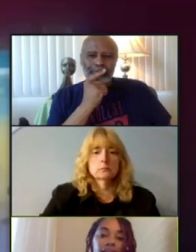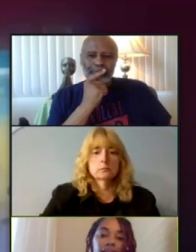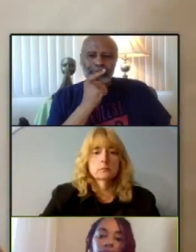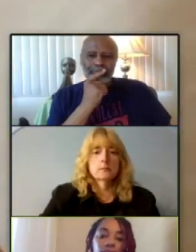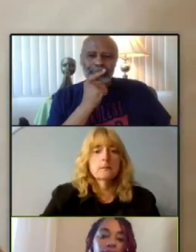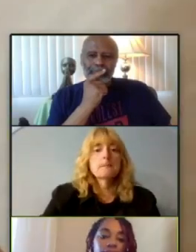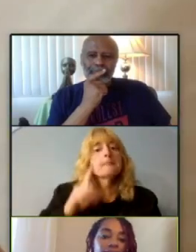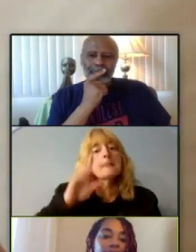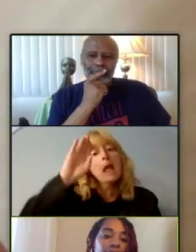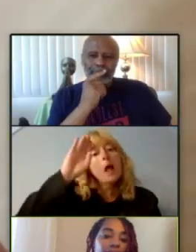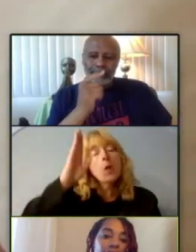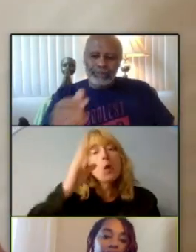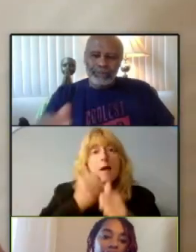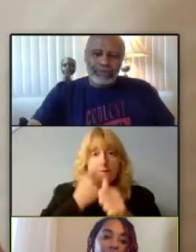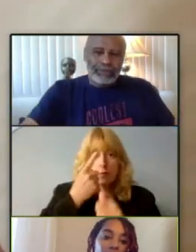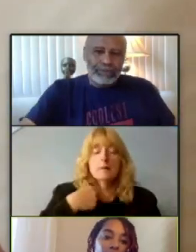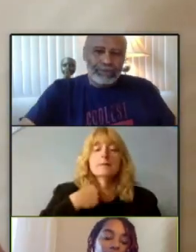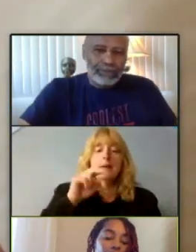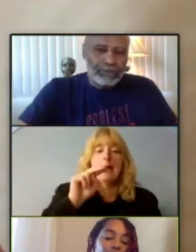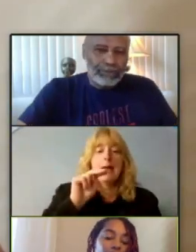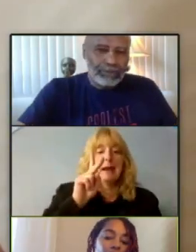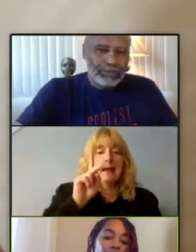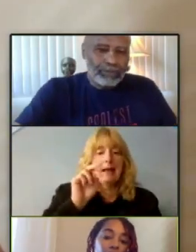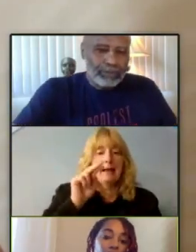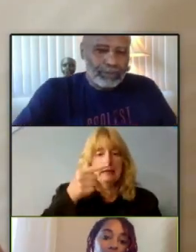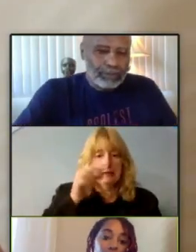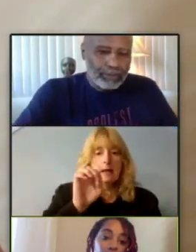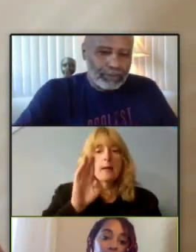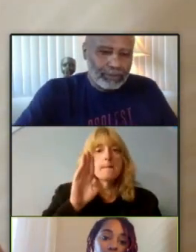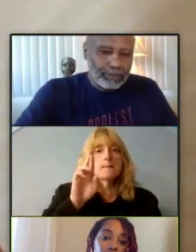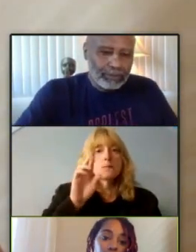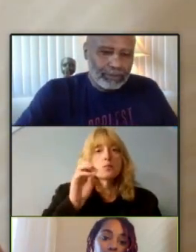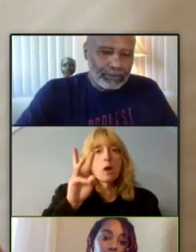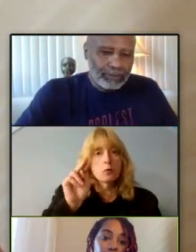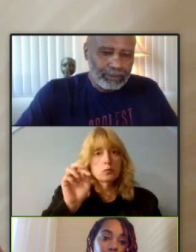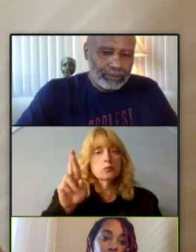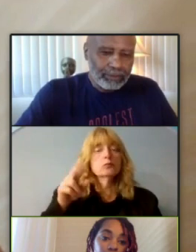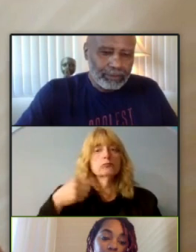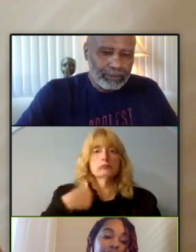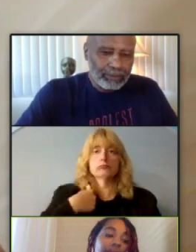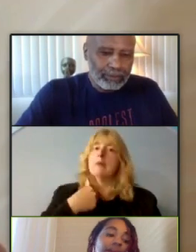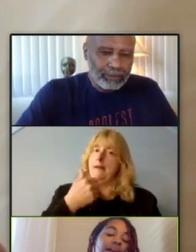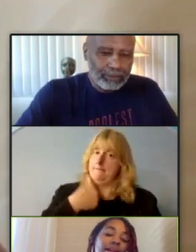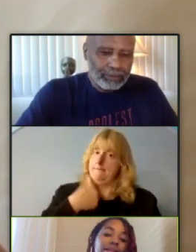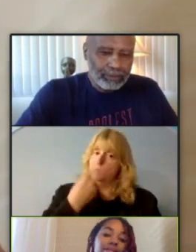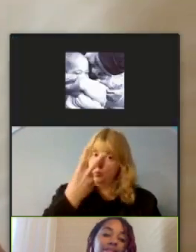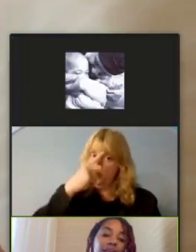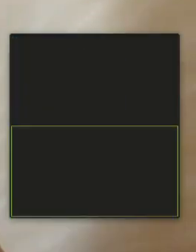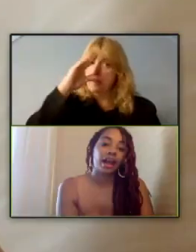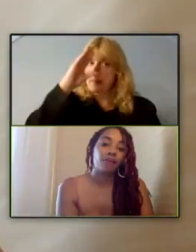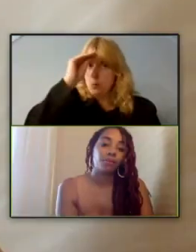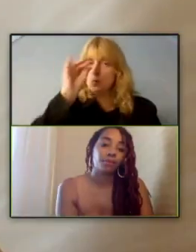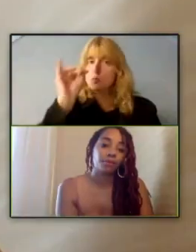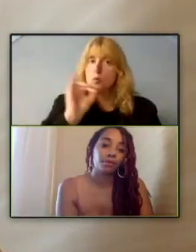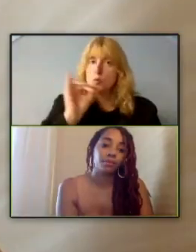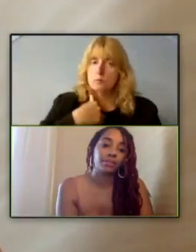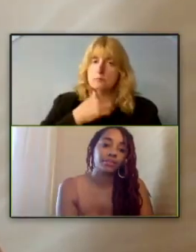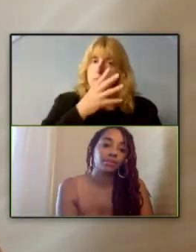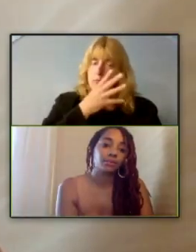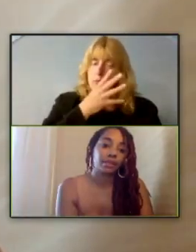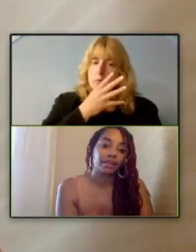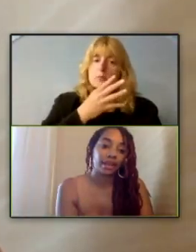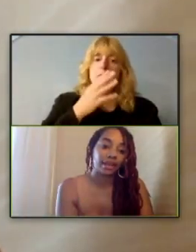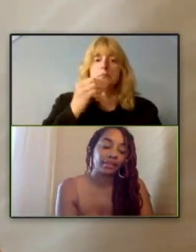Hello, everyone. I'm Nkenge Browner. I am also the mother of 2 Black boys. And today I remember